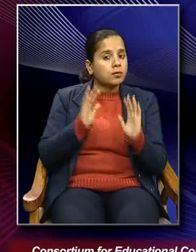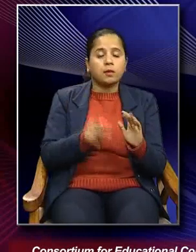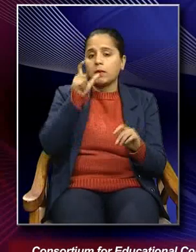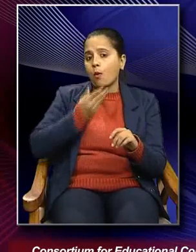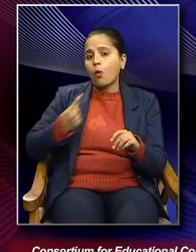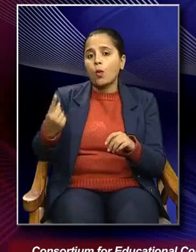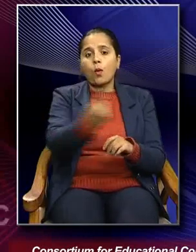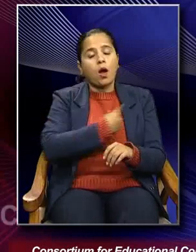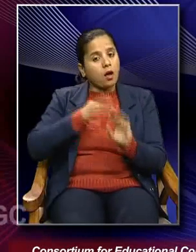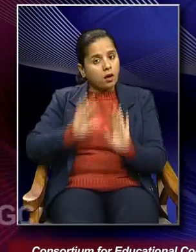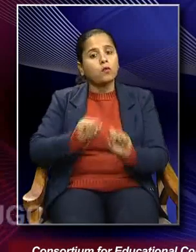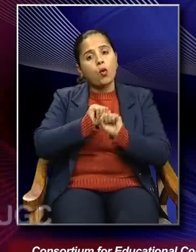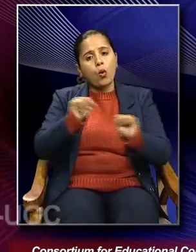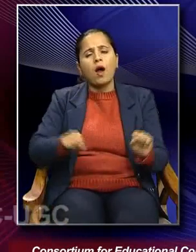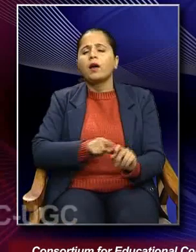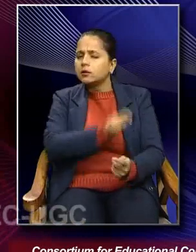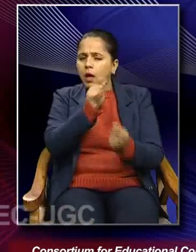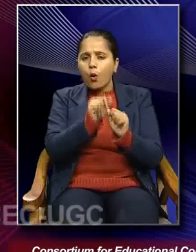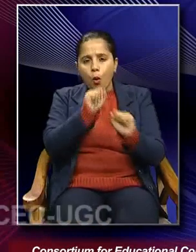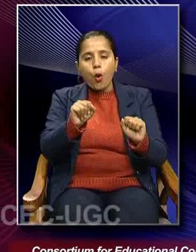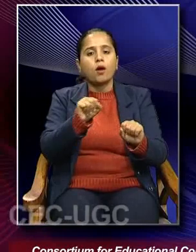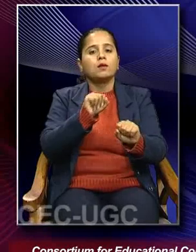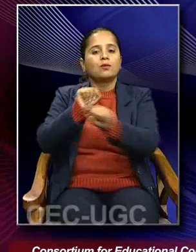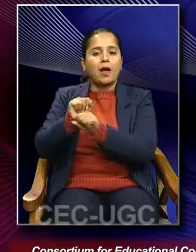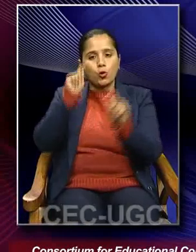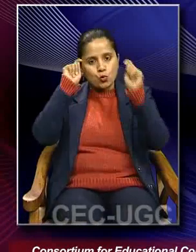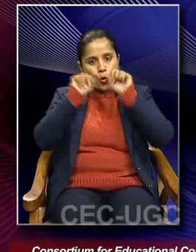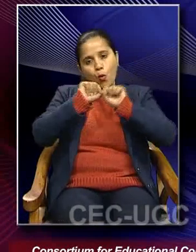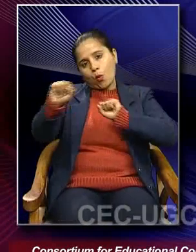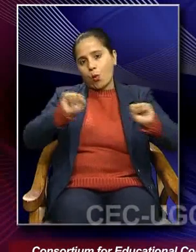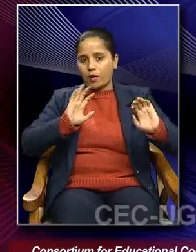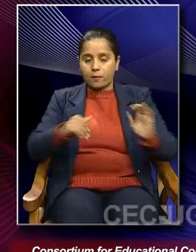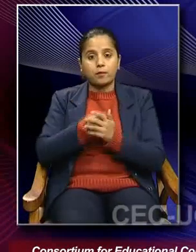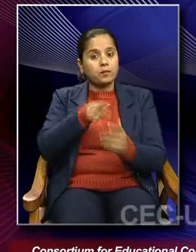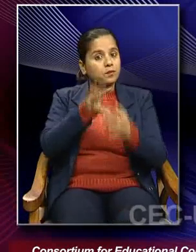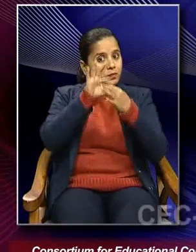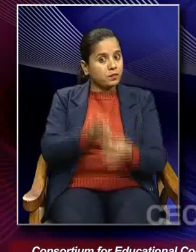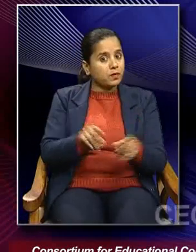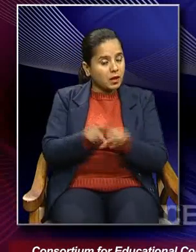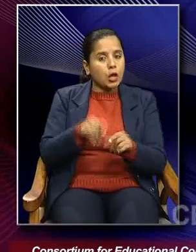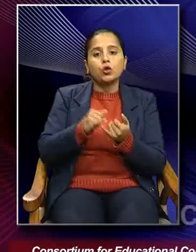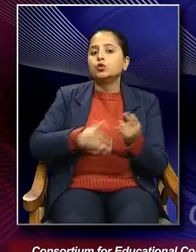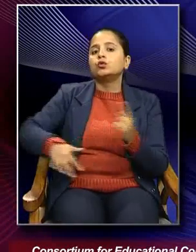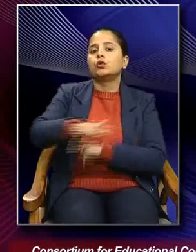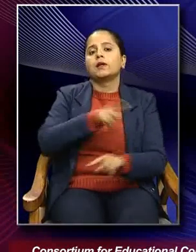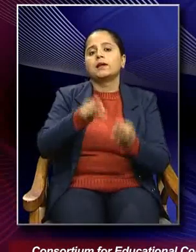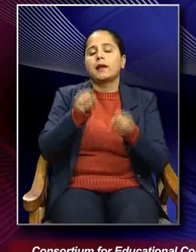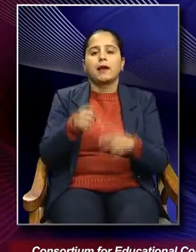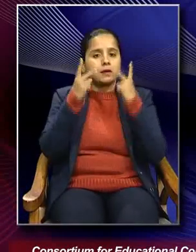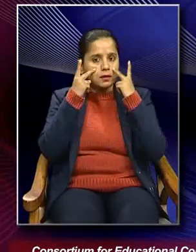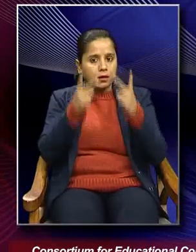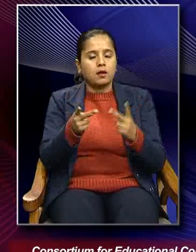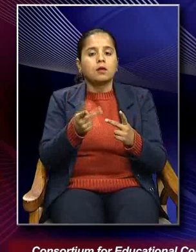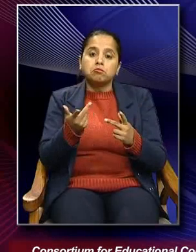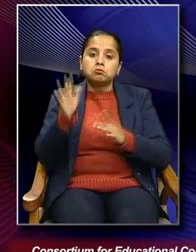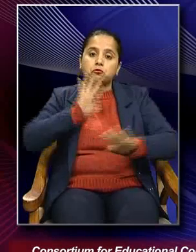us has a specific role to play. In that context, society can be seen as a